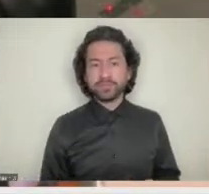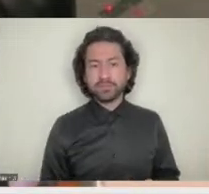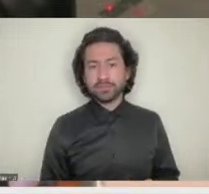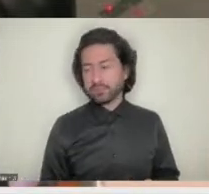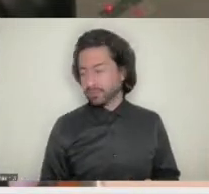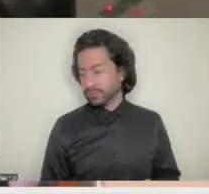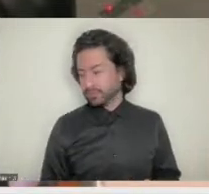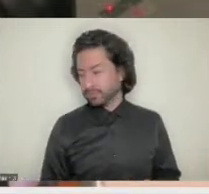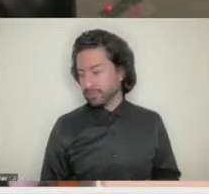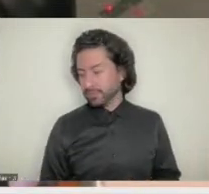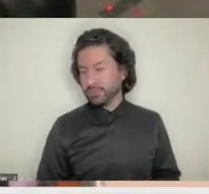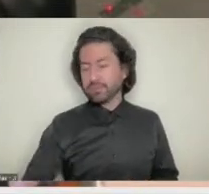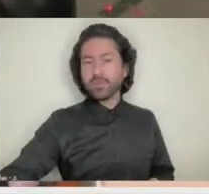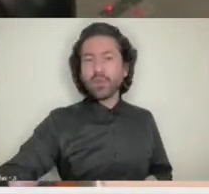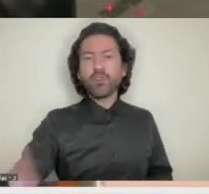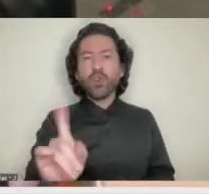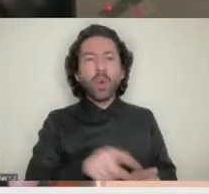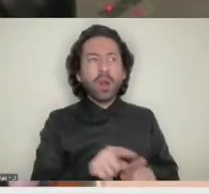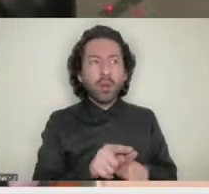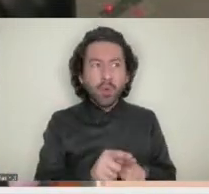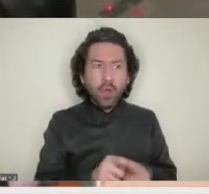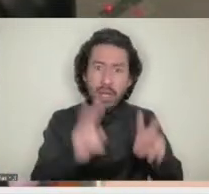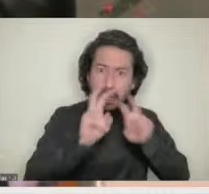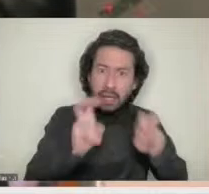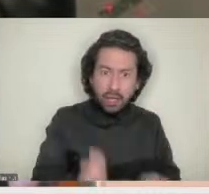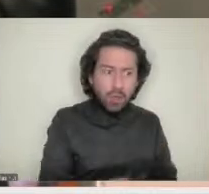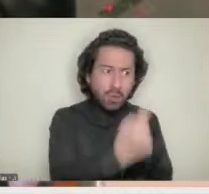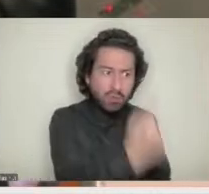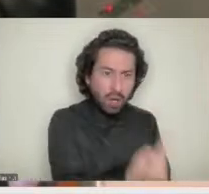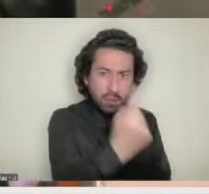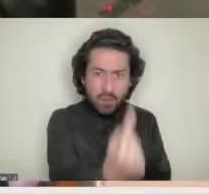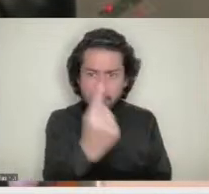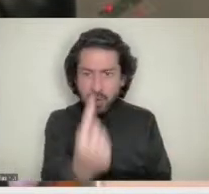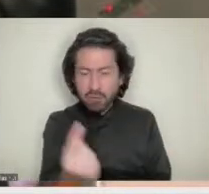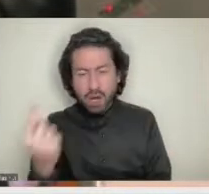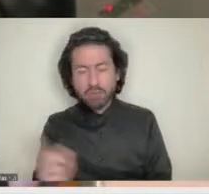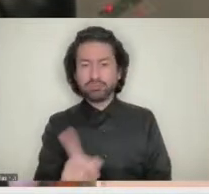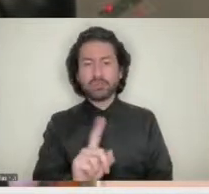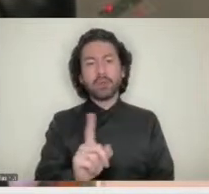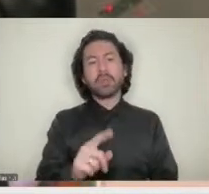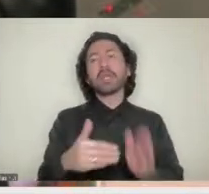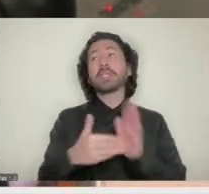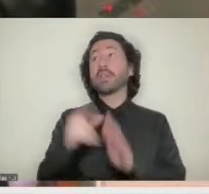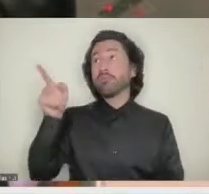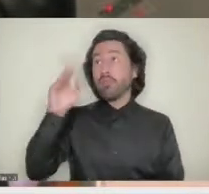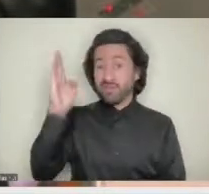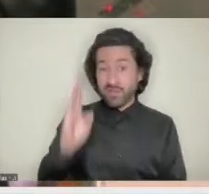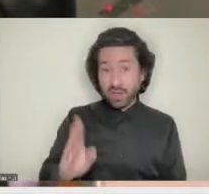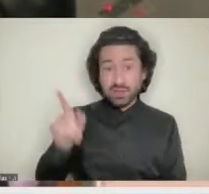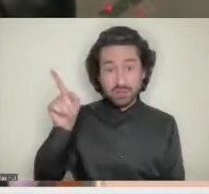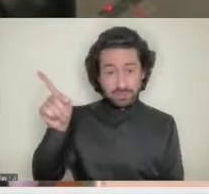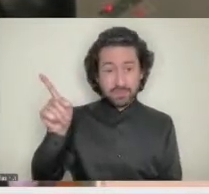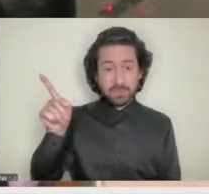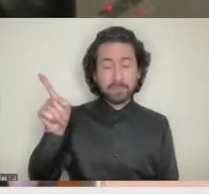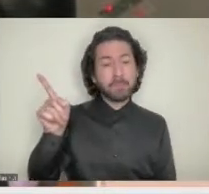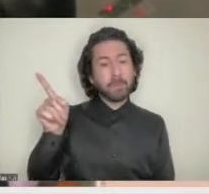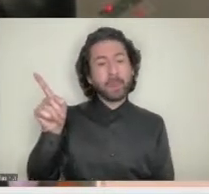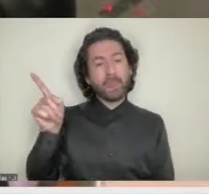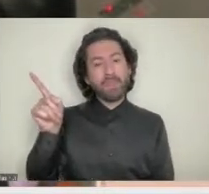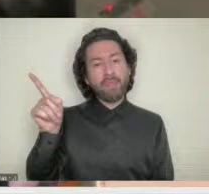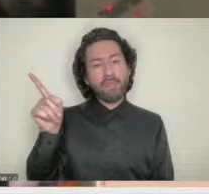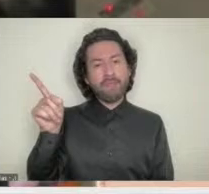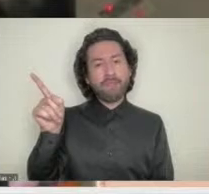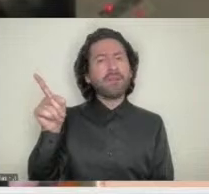fully exhaustively explored case by case, but there are cases that are, for example, that of Brazil, which